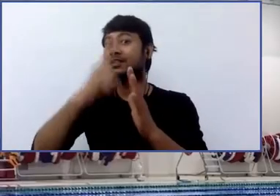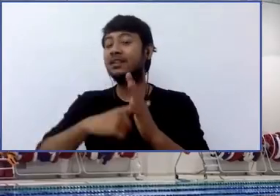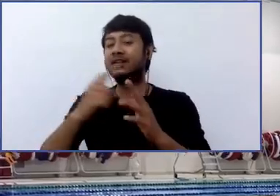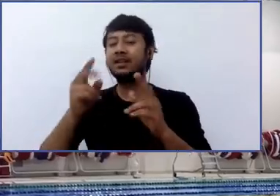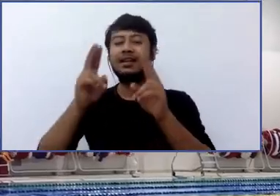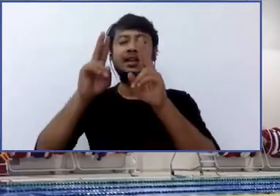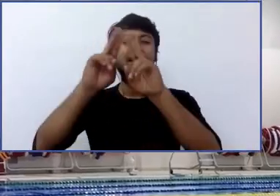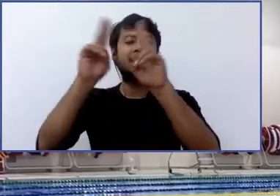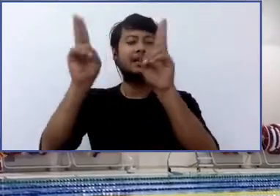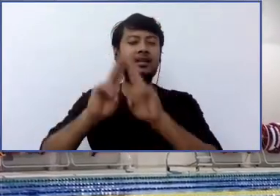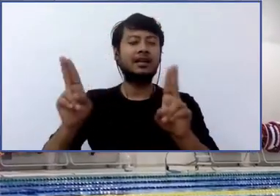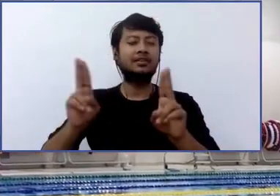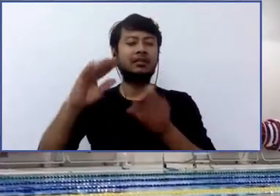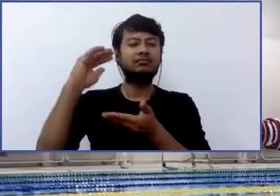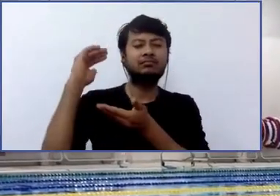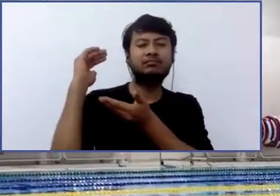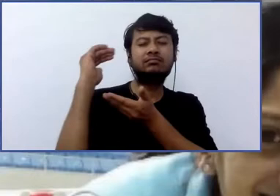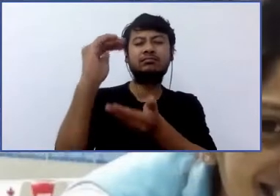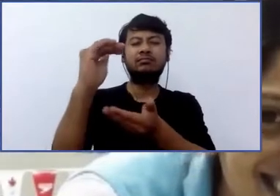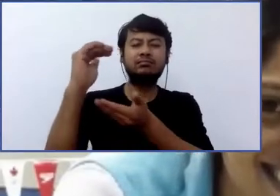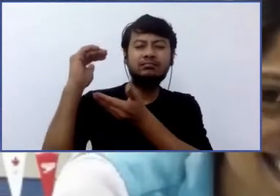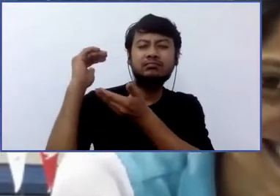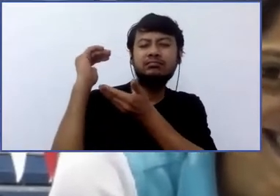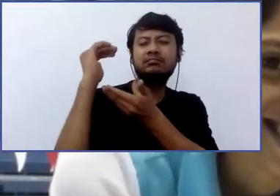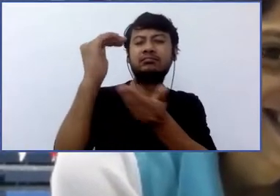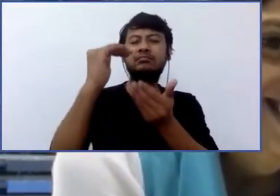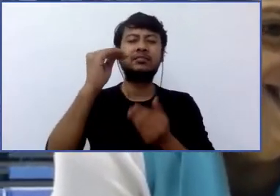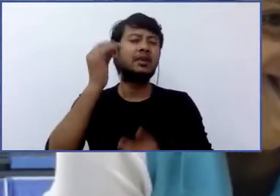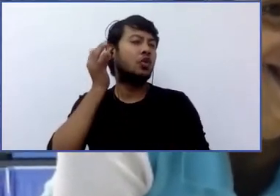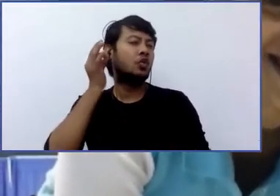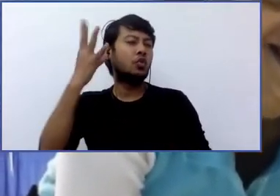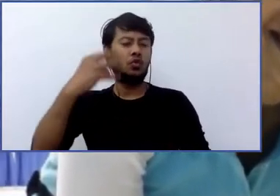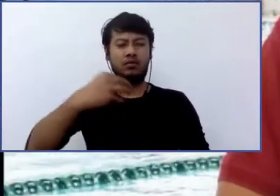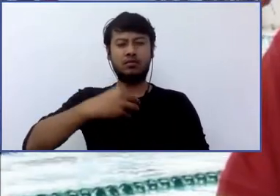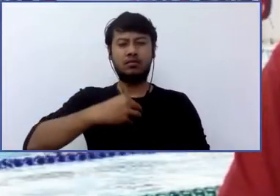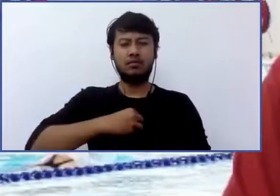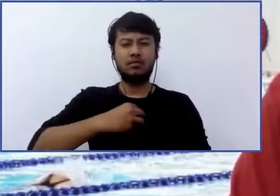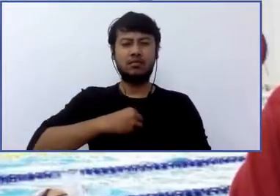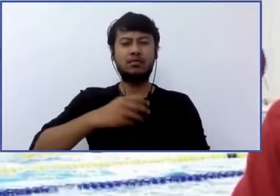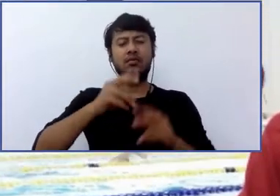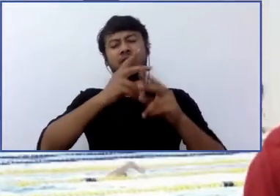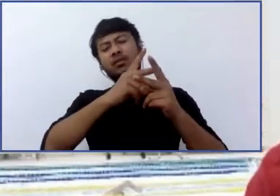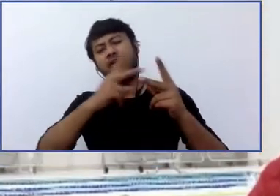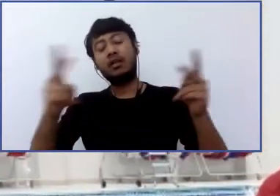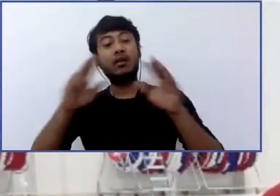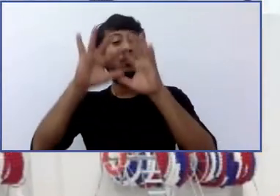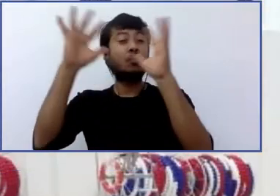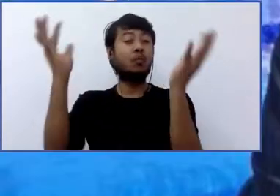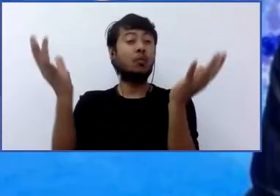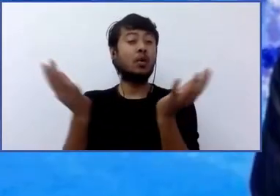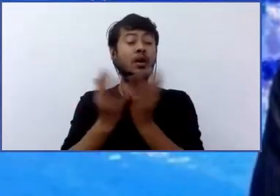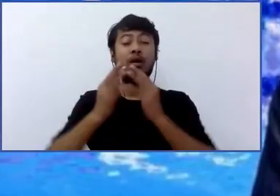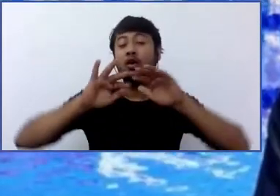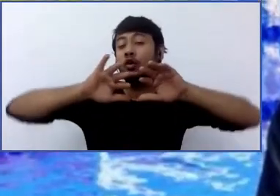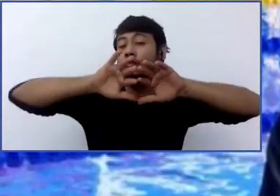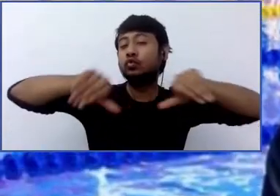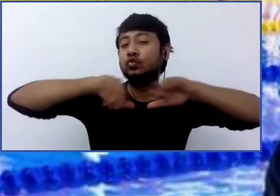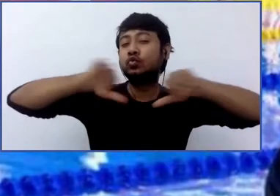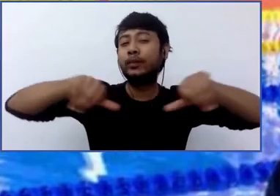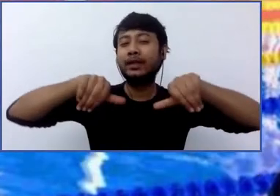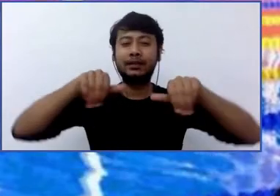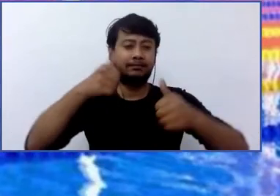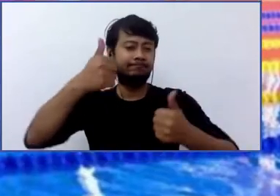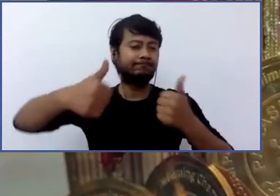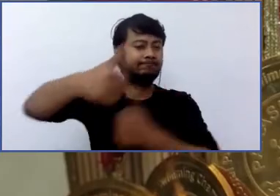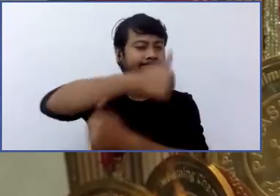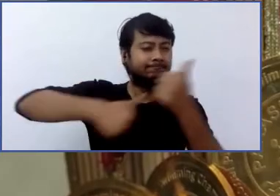medals, ranked in top 15 in the 2015 IPC World Swimming Championship Glasgow, and in the top 5 at